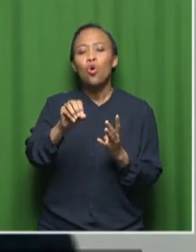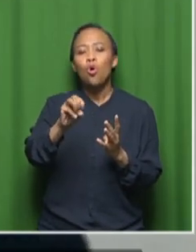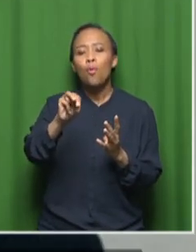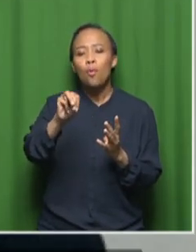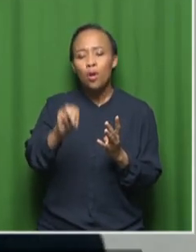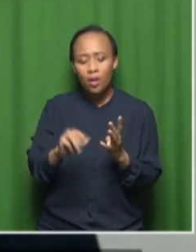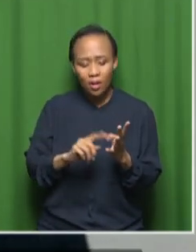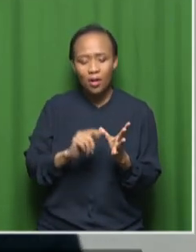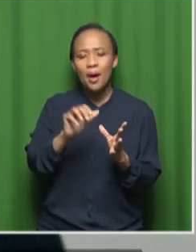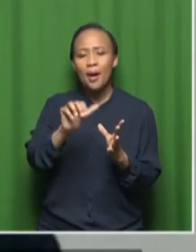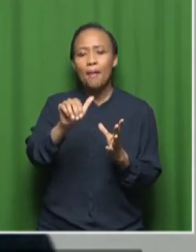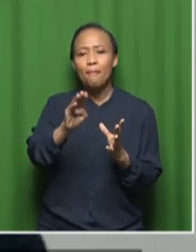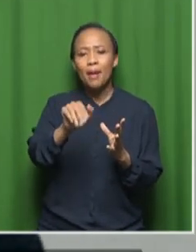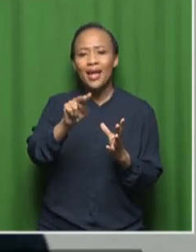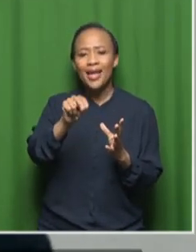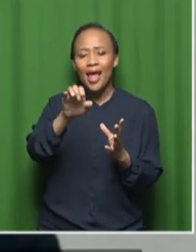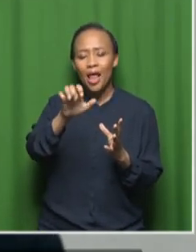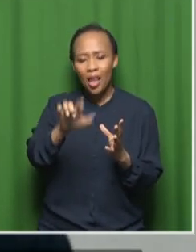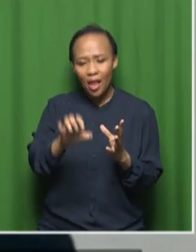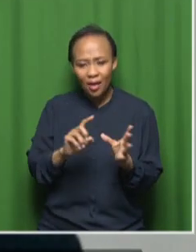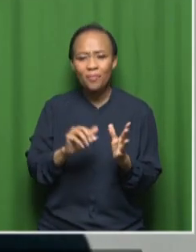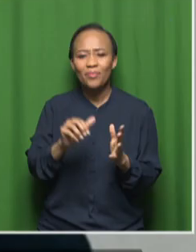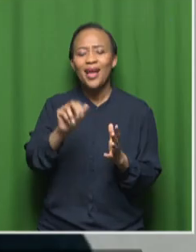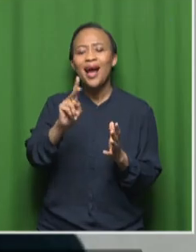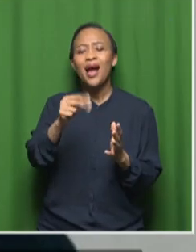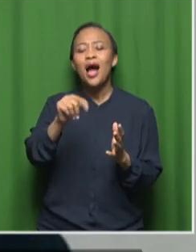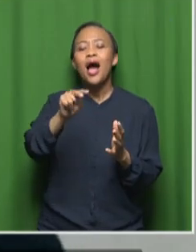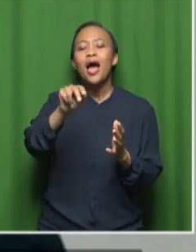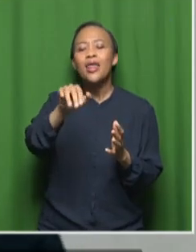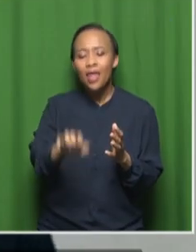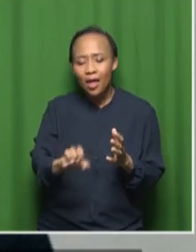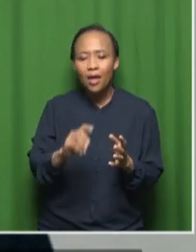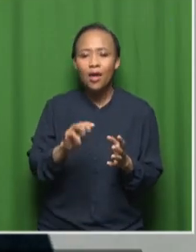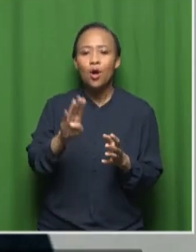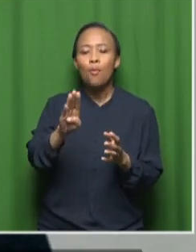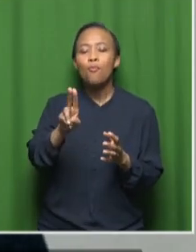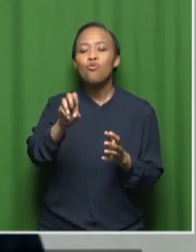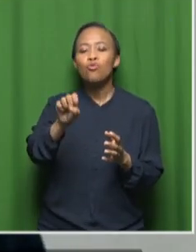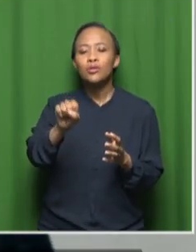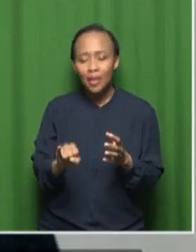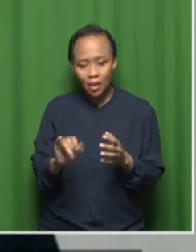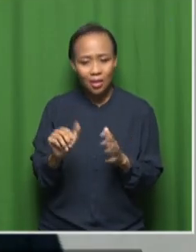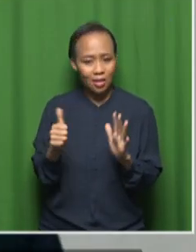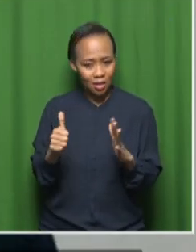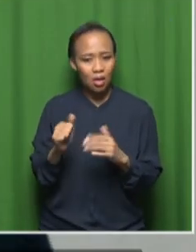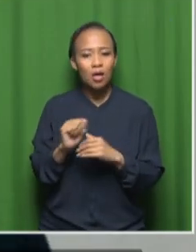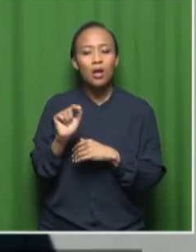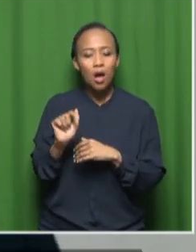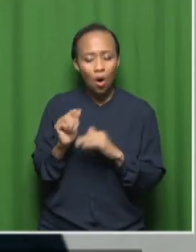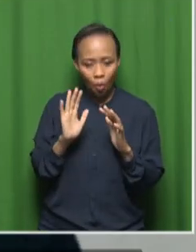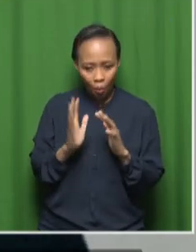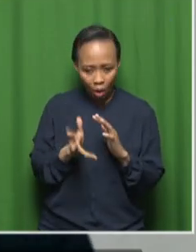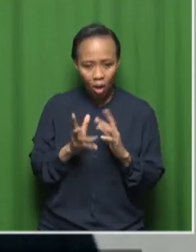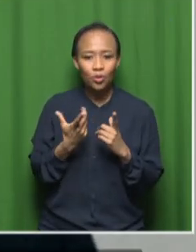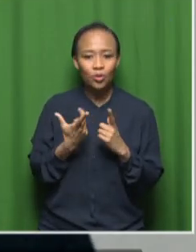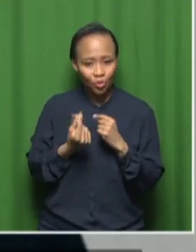Banele Kanye, and Busisiwe Shongwe. And they will be conducted by the well-known